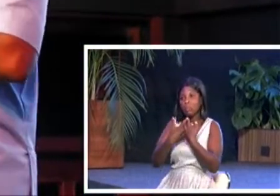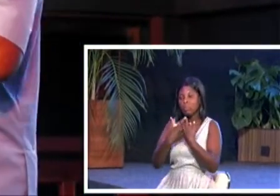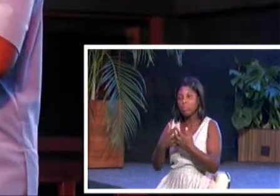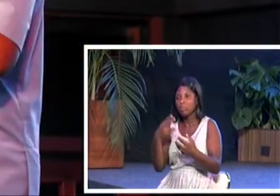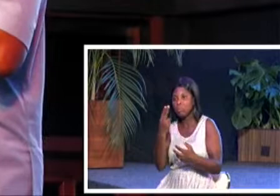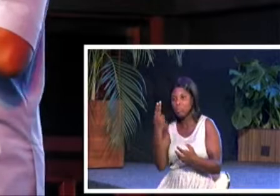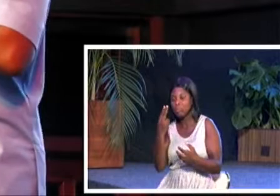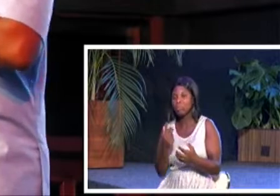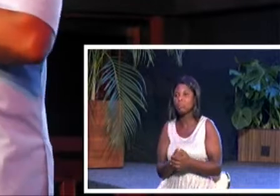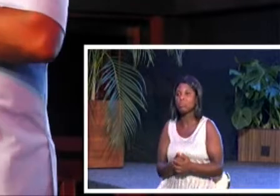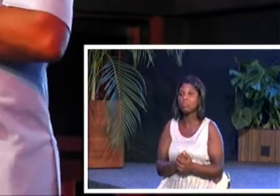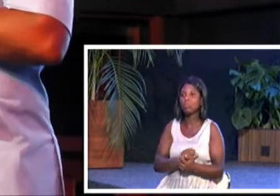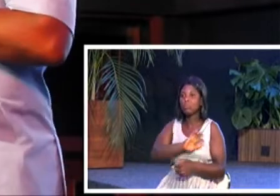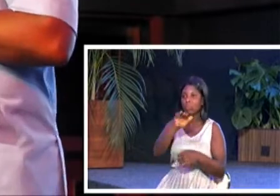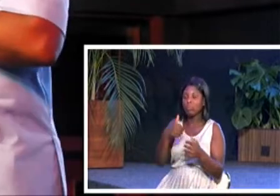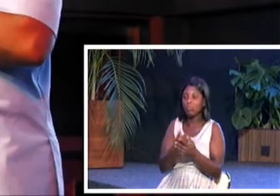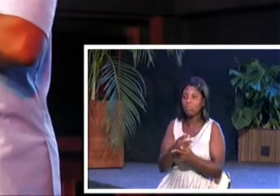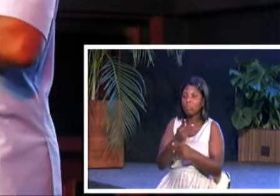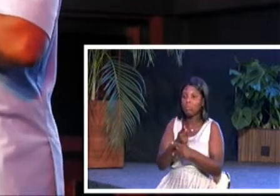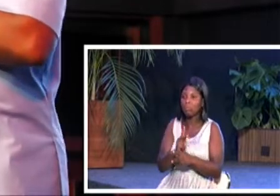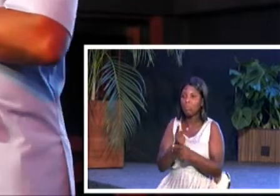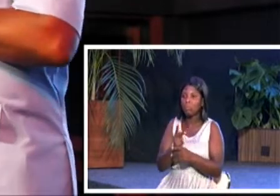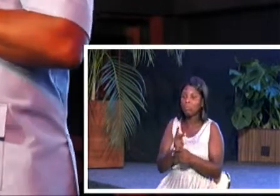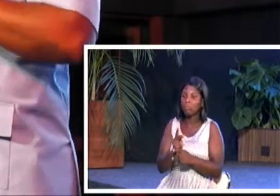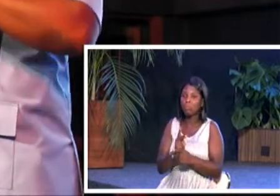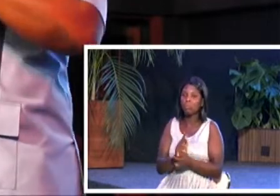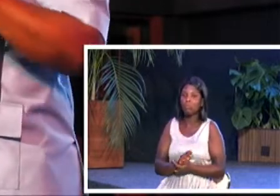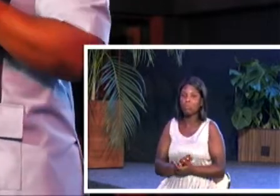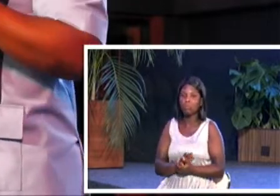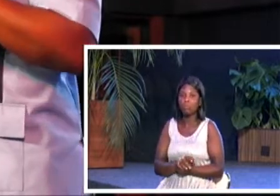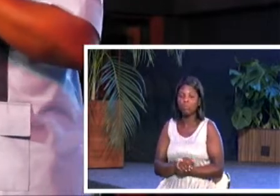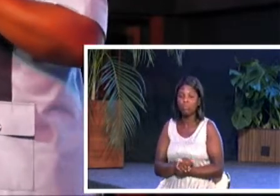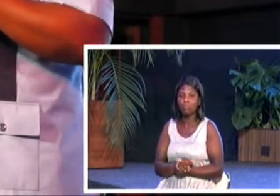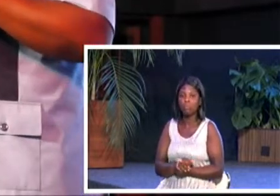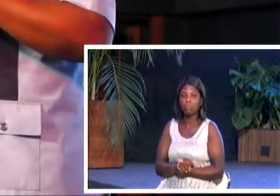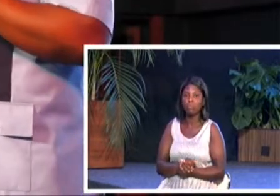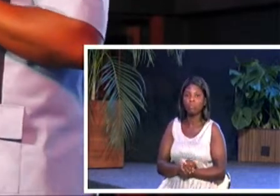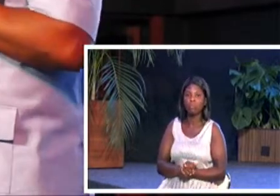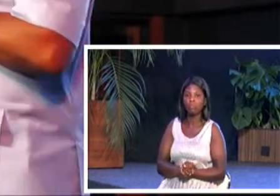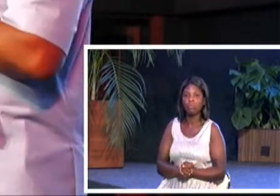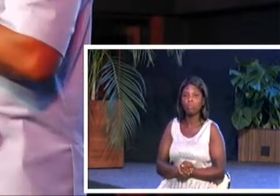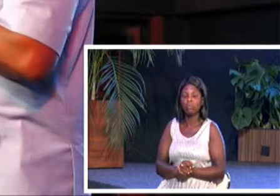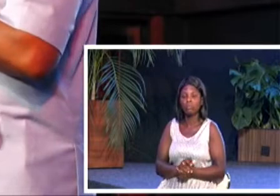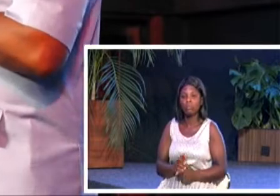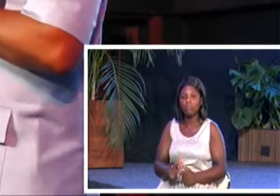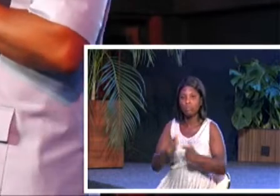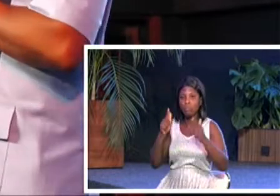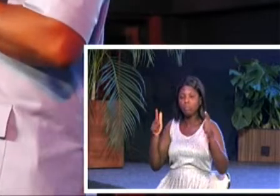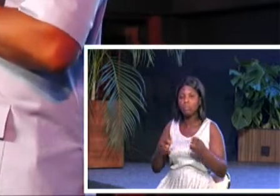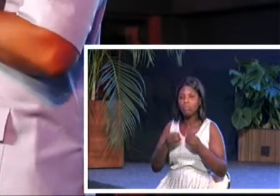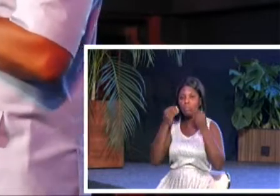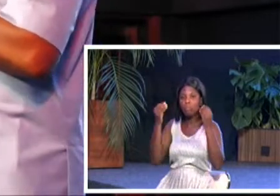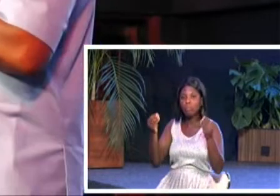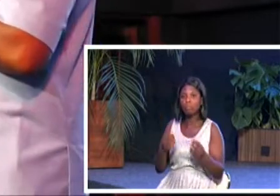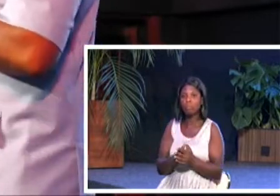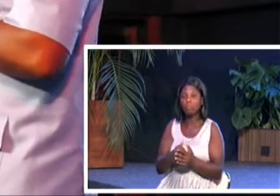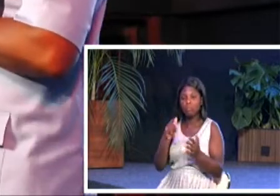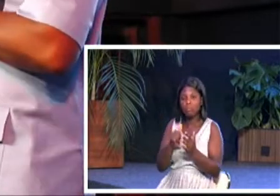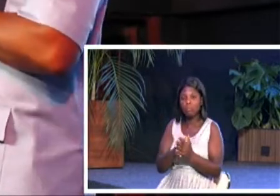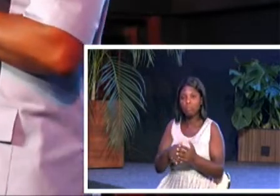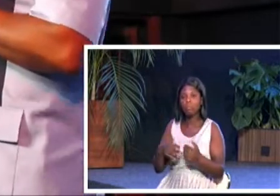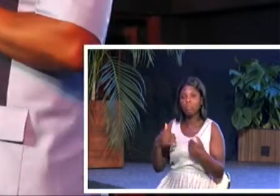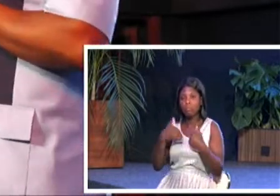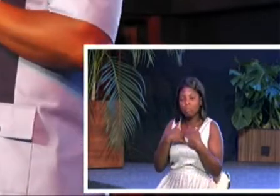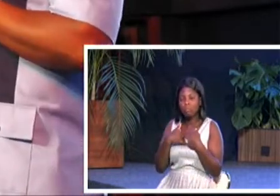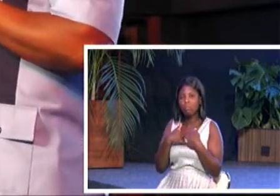repeatedly will be done by machines. And then the huge bank of information that we have can now be computed by a